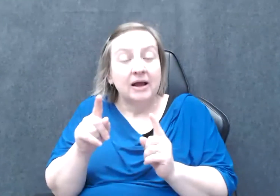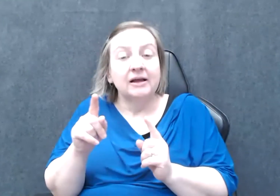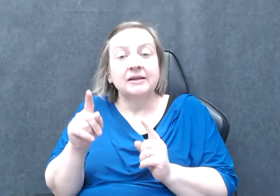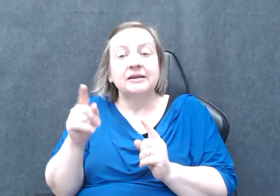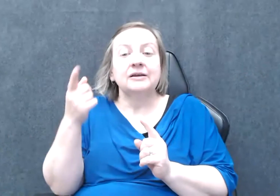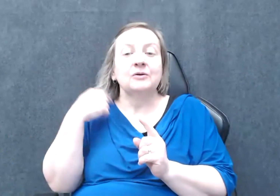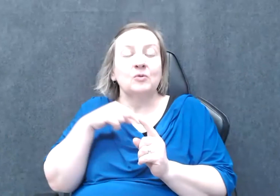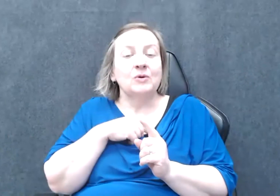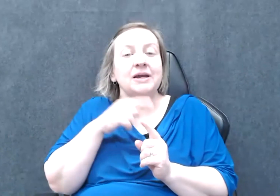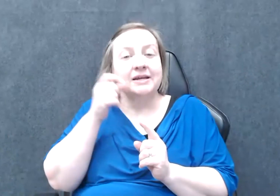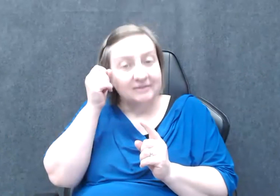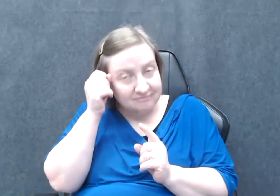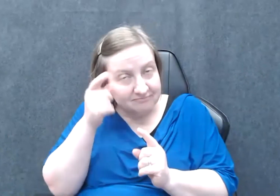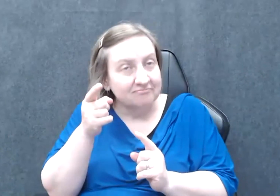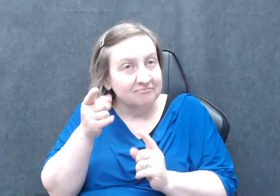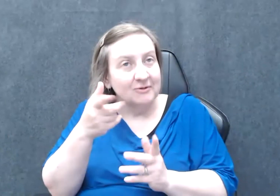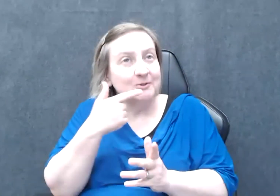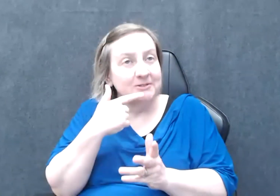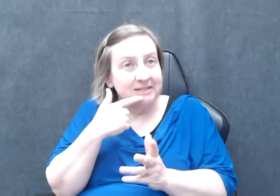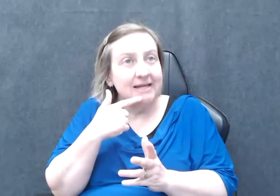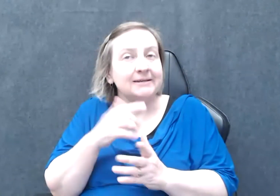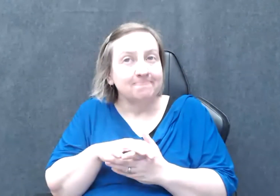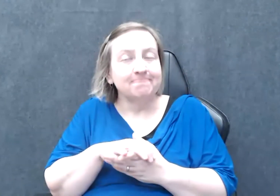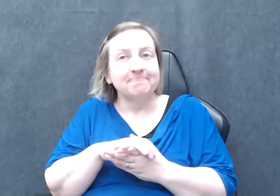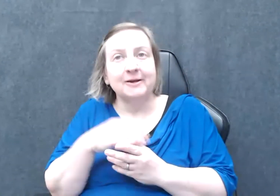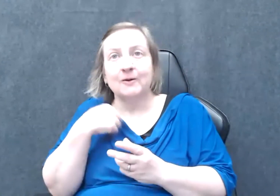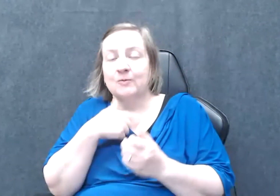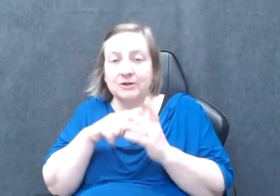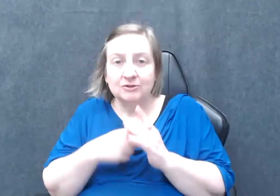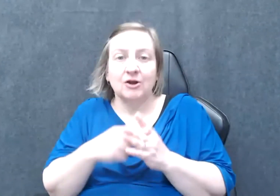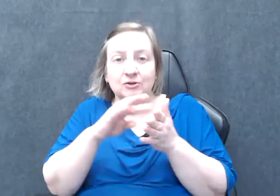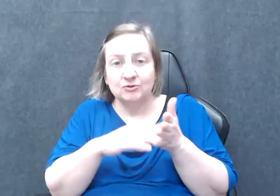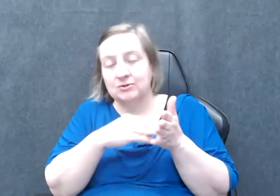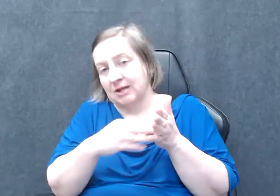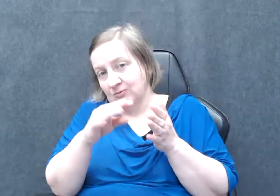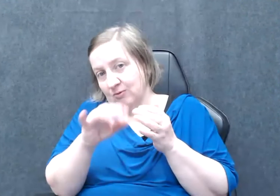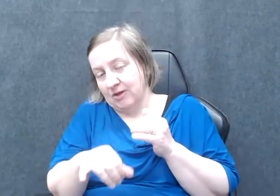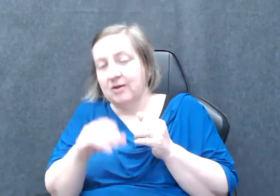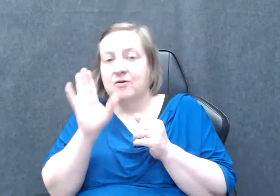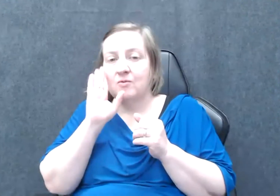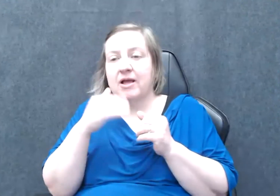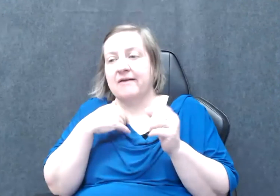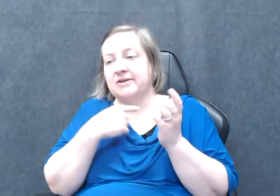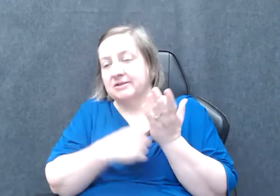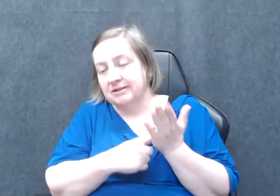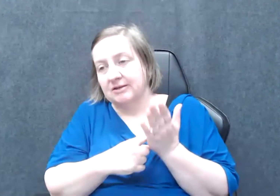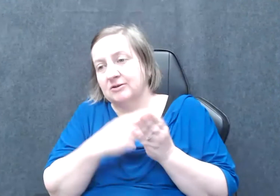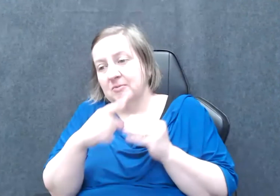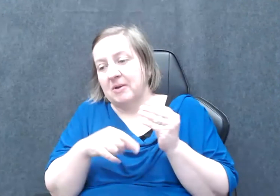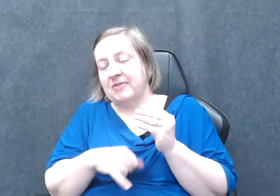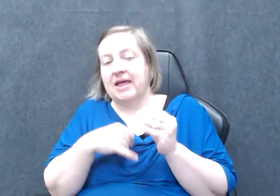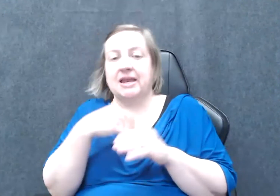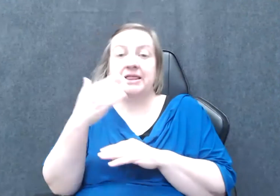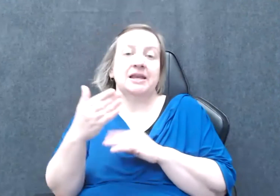we hear you, and we are starting to schedule those. We'll be having a conversation about that at the